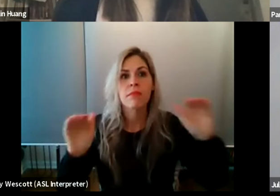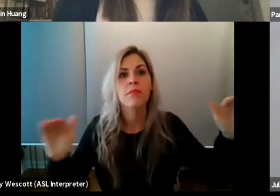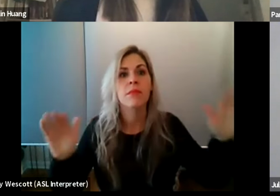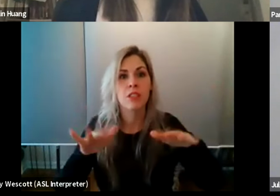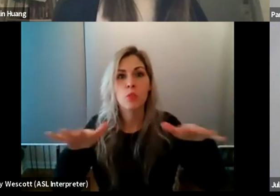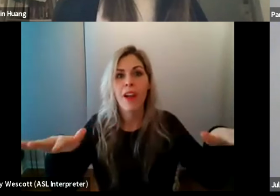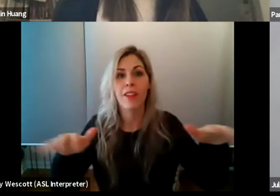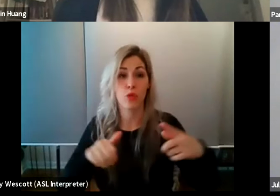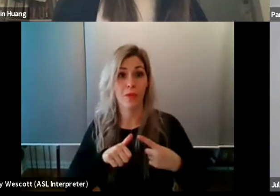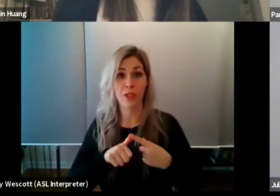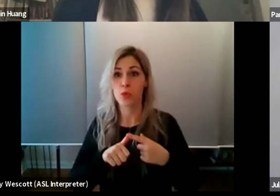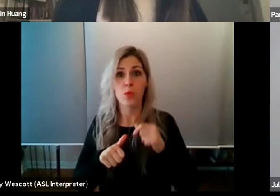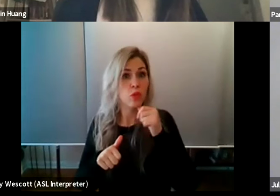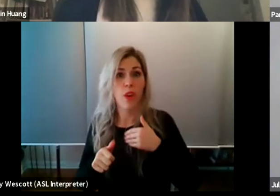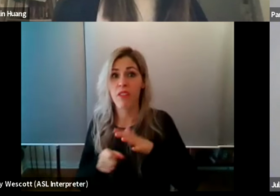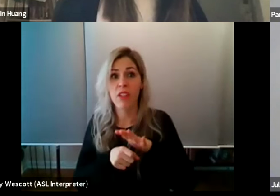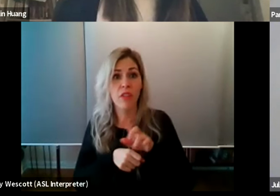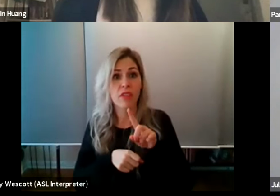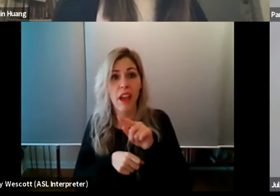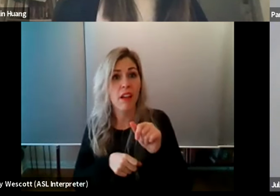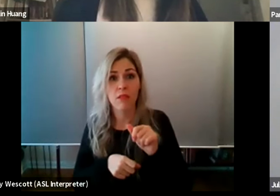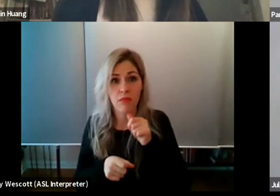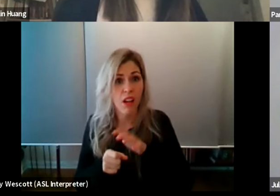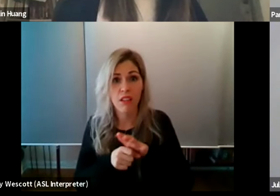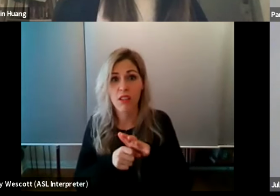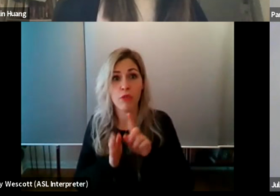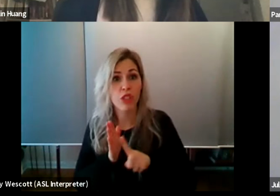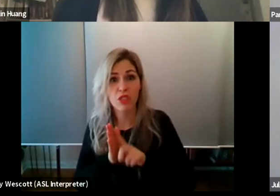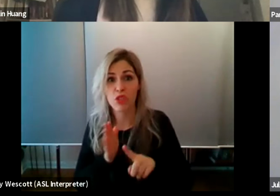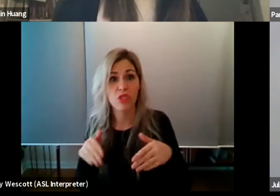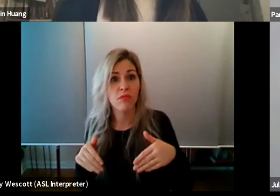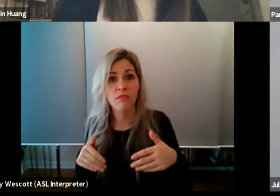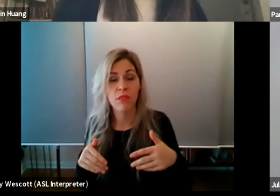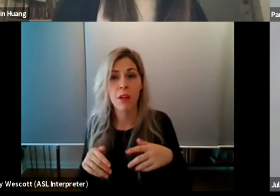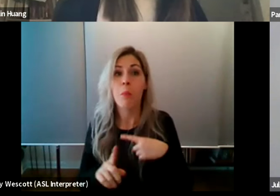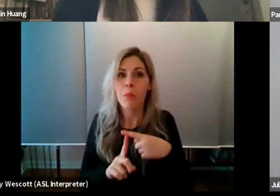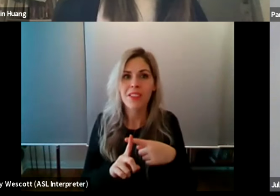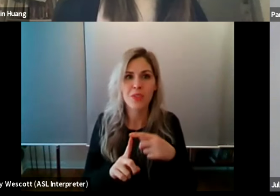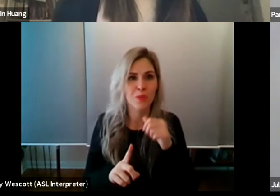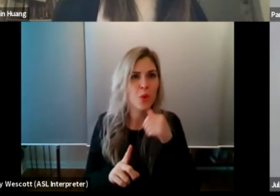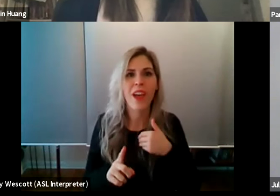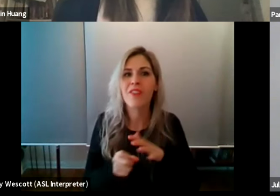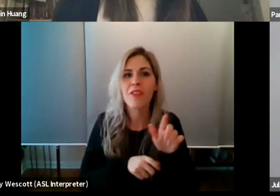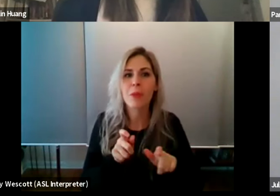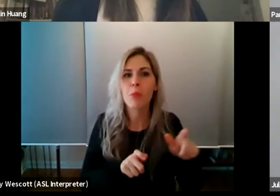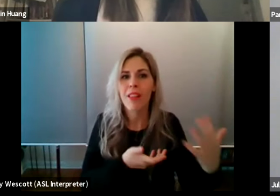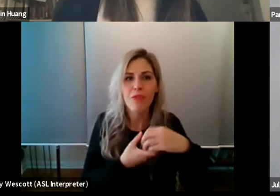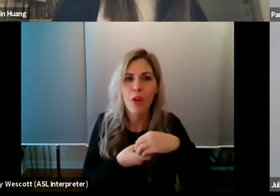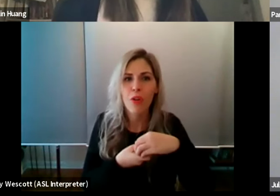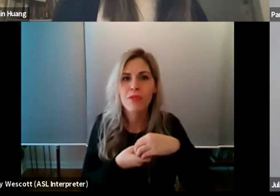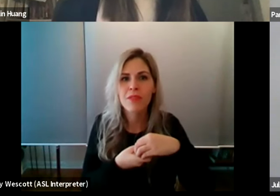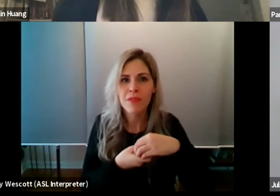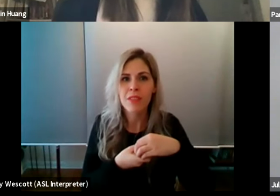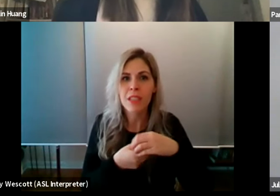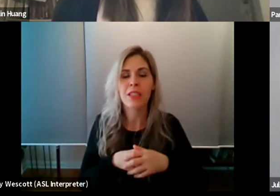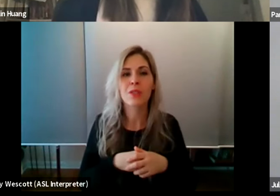enough data, we don't have enough research on this topic, but we also don't have enough people involved.